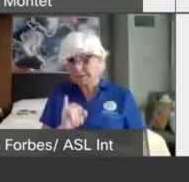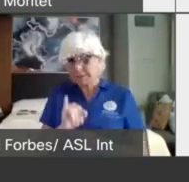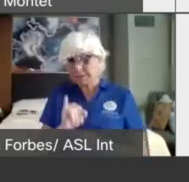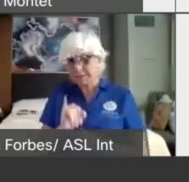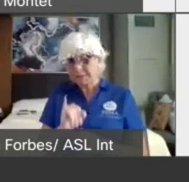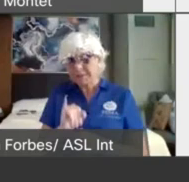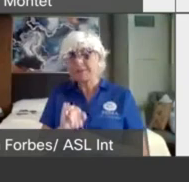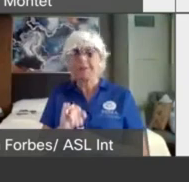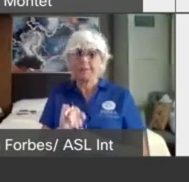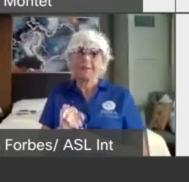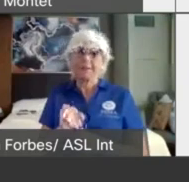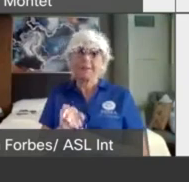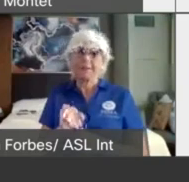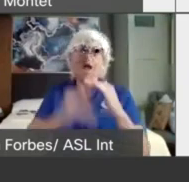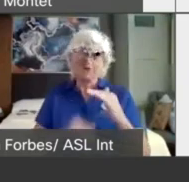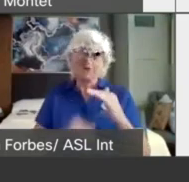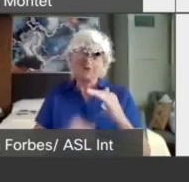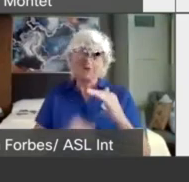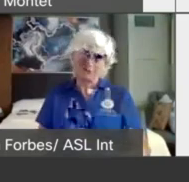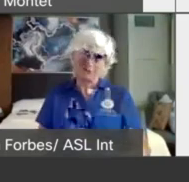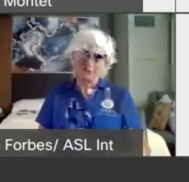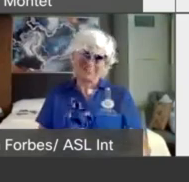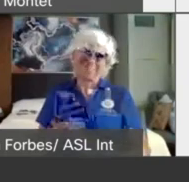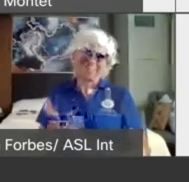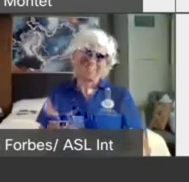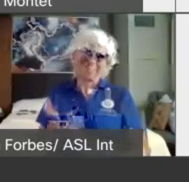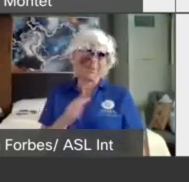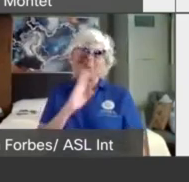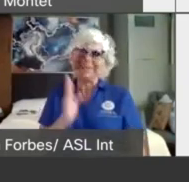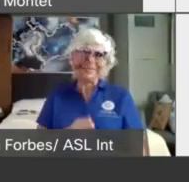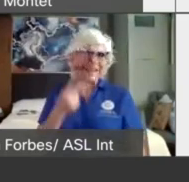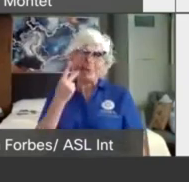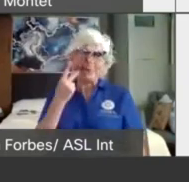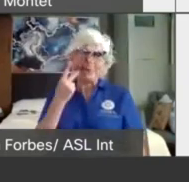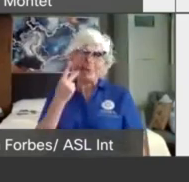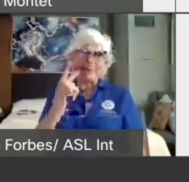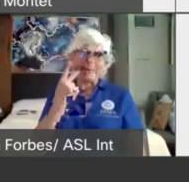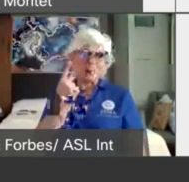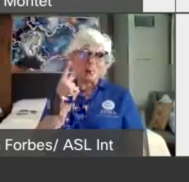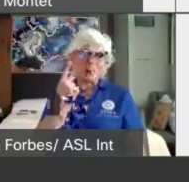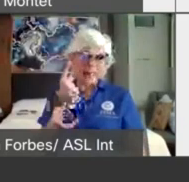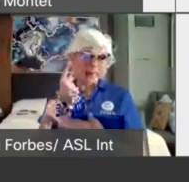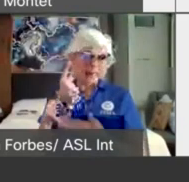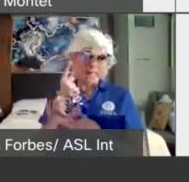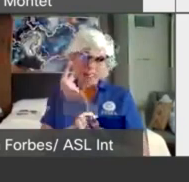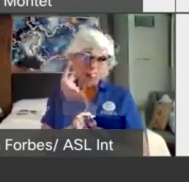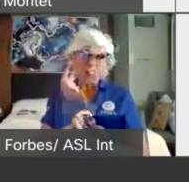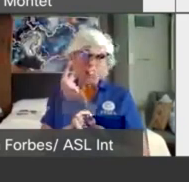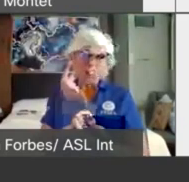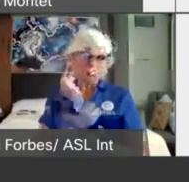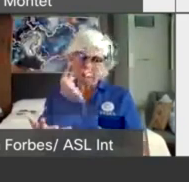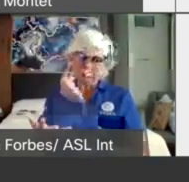underinsured, because you'll never see an insurance company make you whole dollar for dollar, right? So having said that,